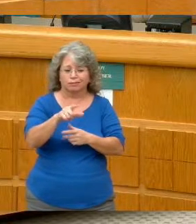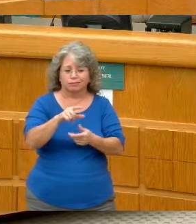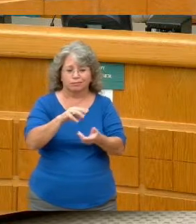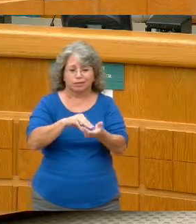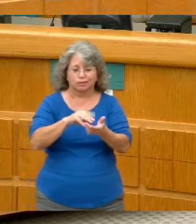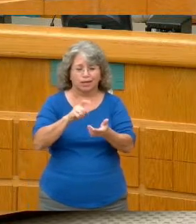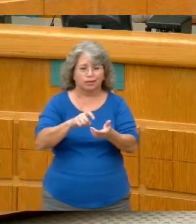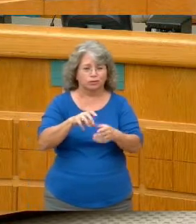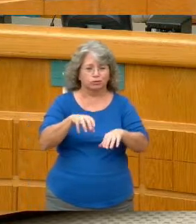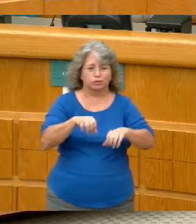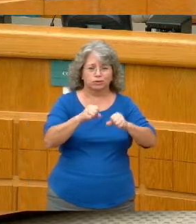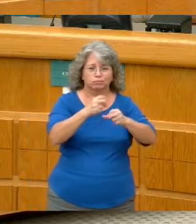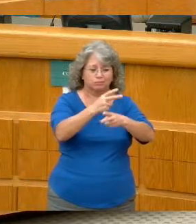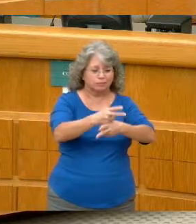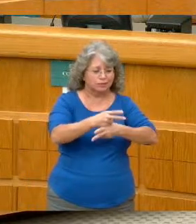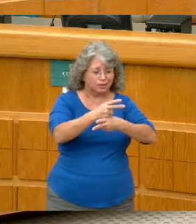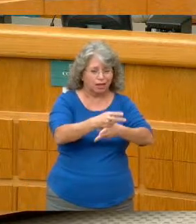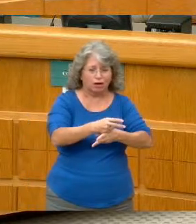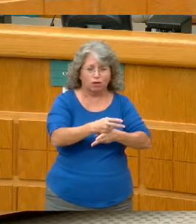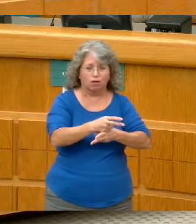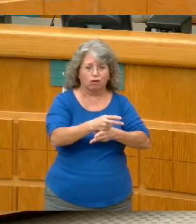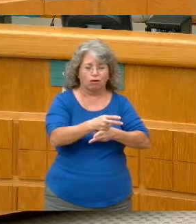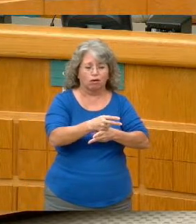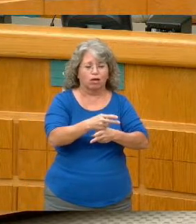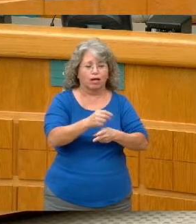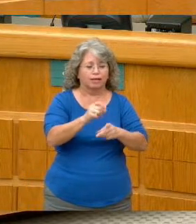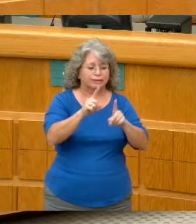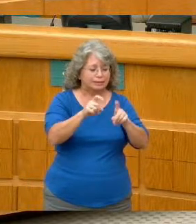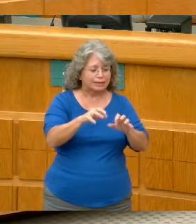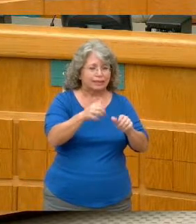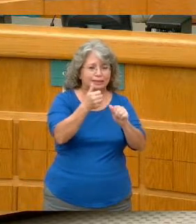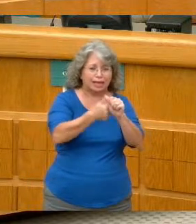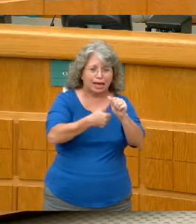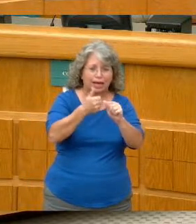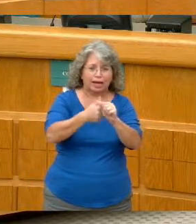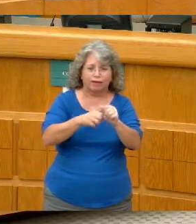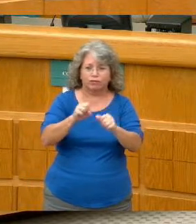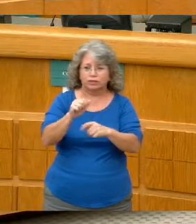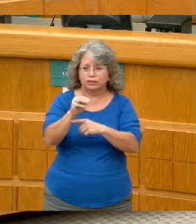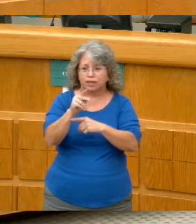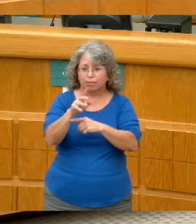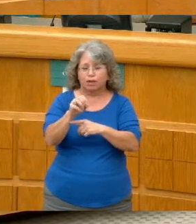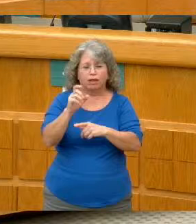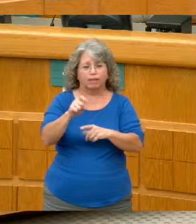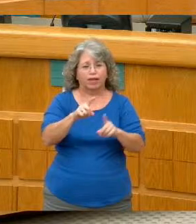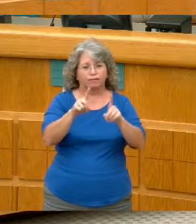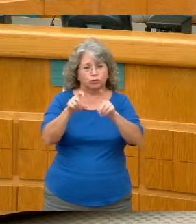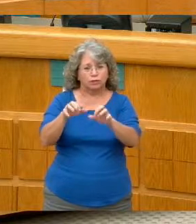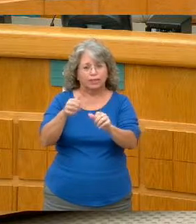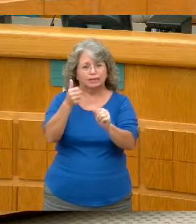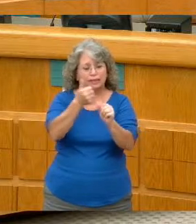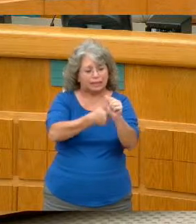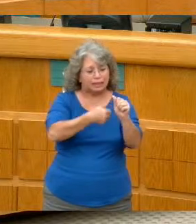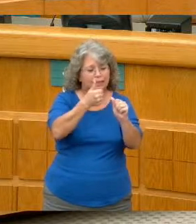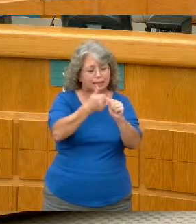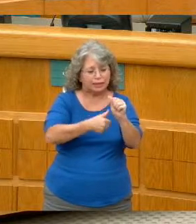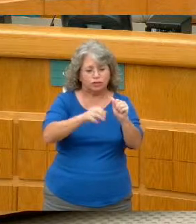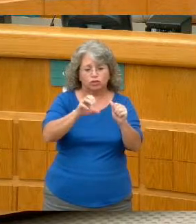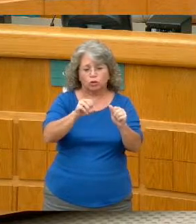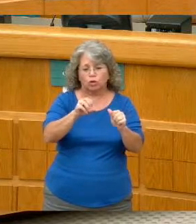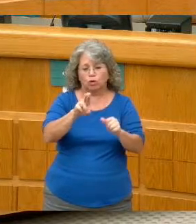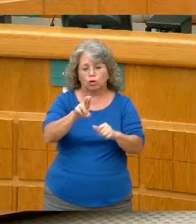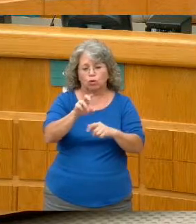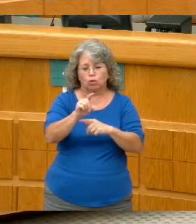appropriate precautions and test the samples. And you have to test every pathology sample from each and every